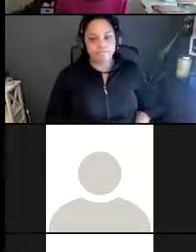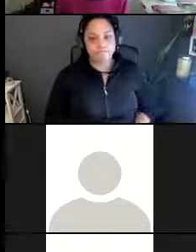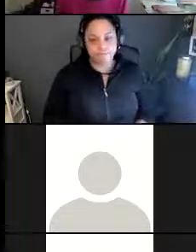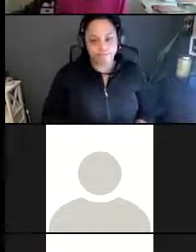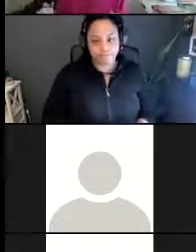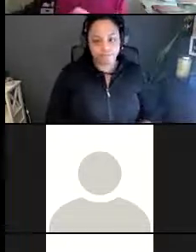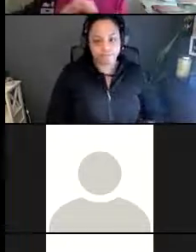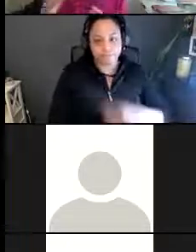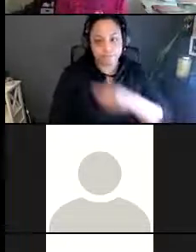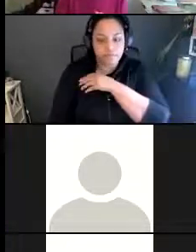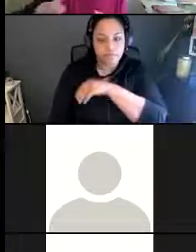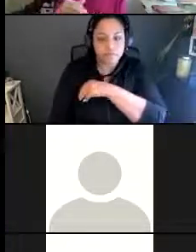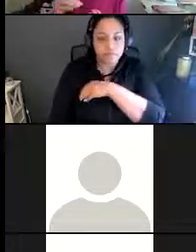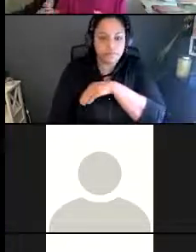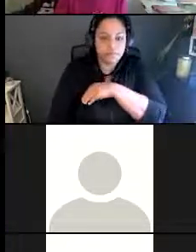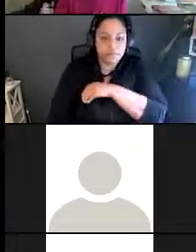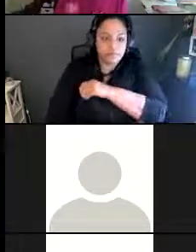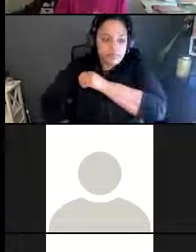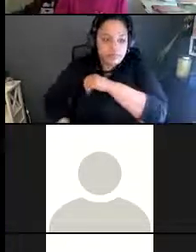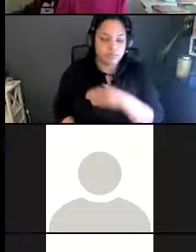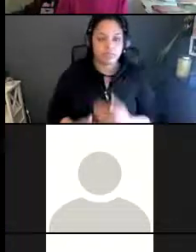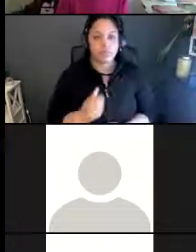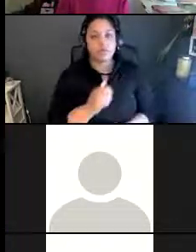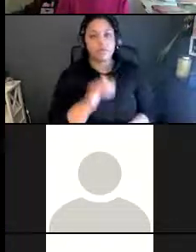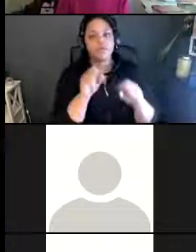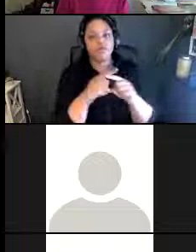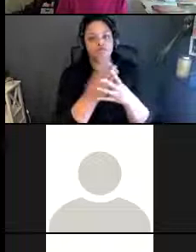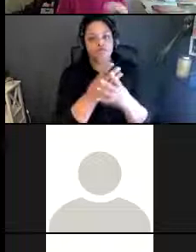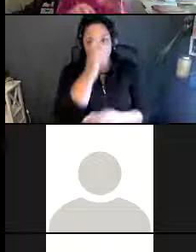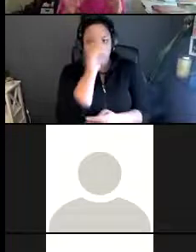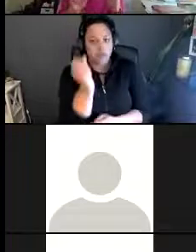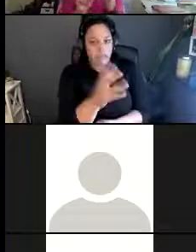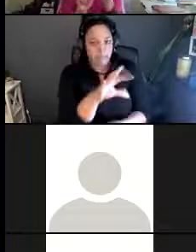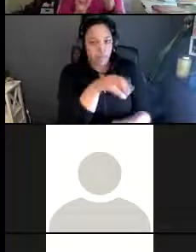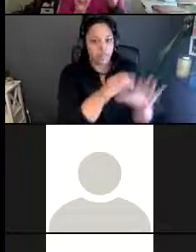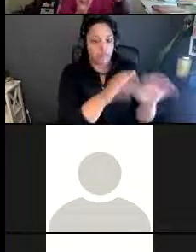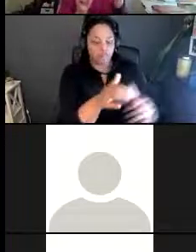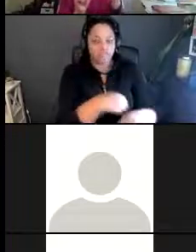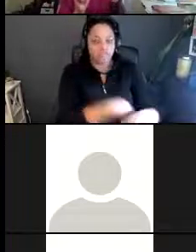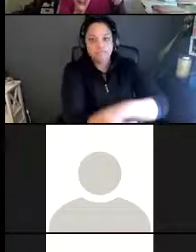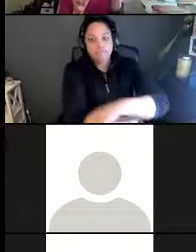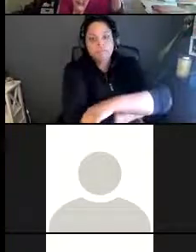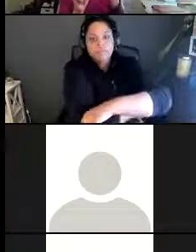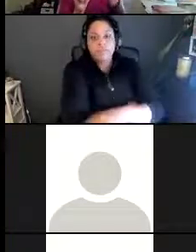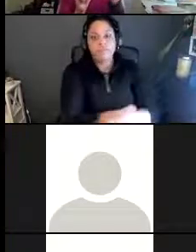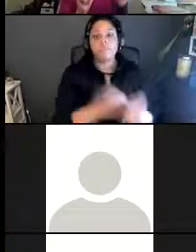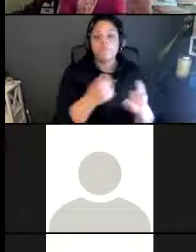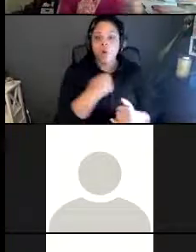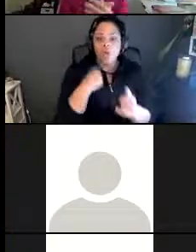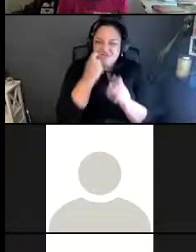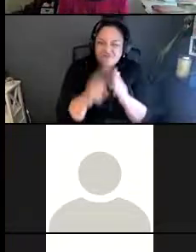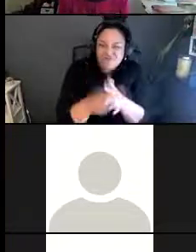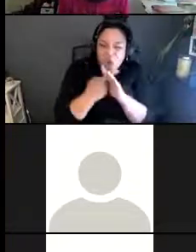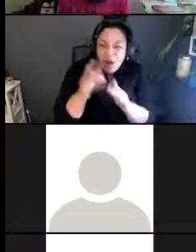recovery, screening for gambling in those populations that we only are beginning to do a